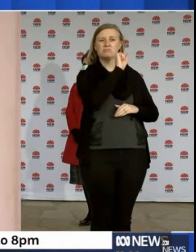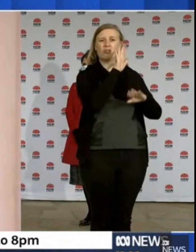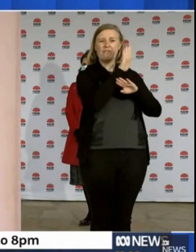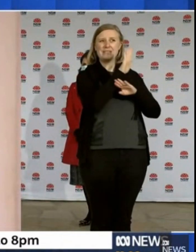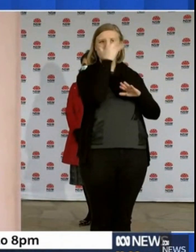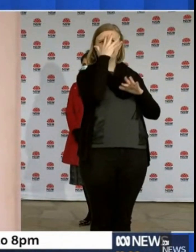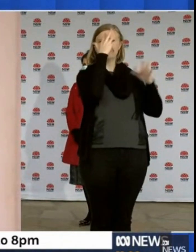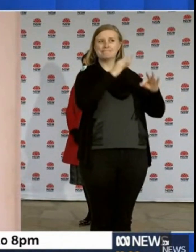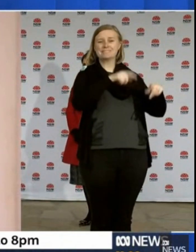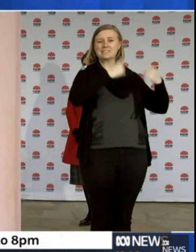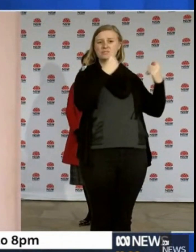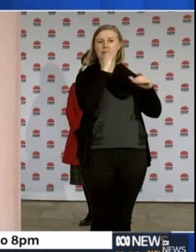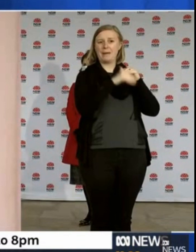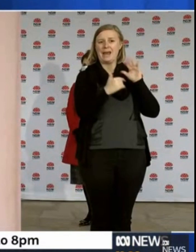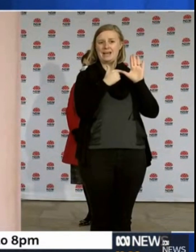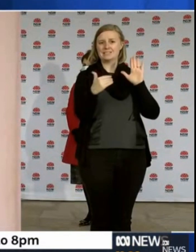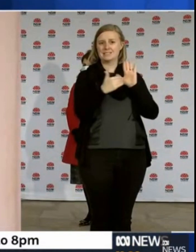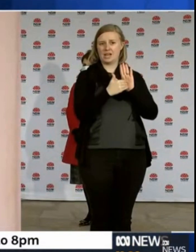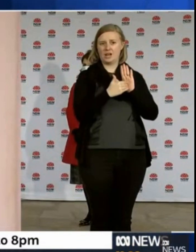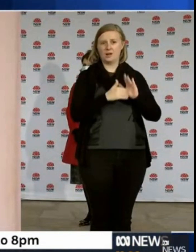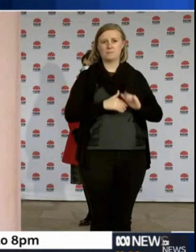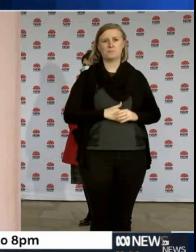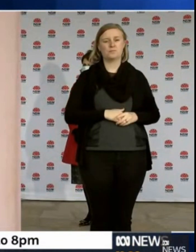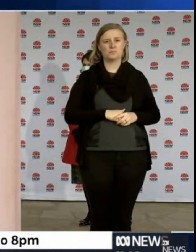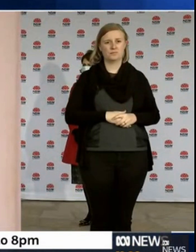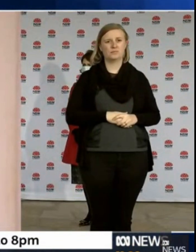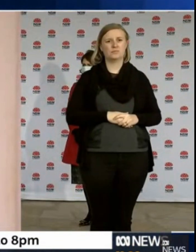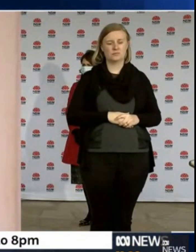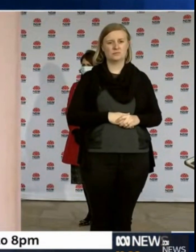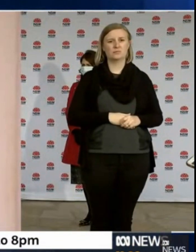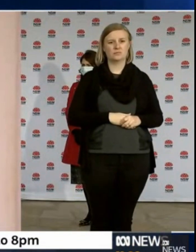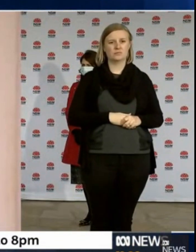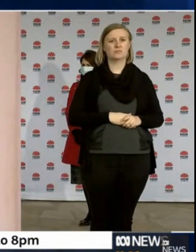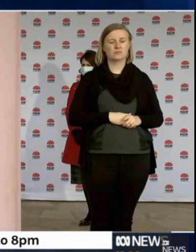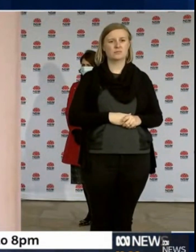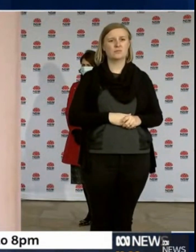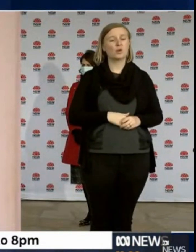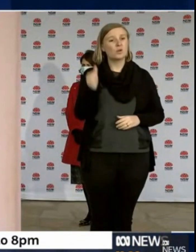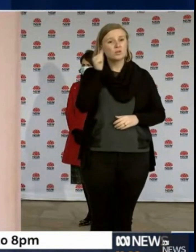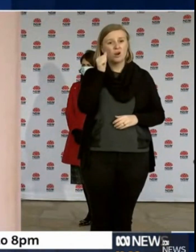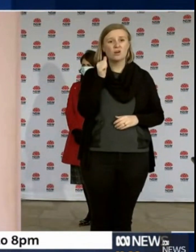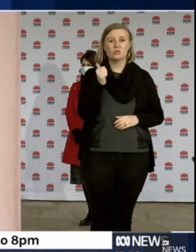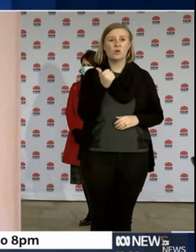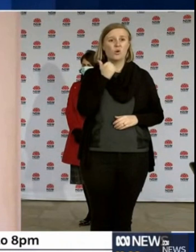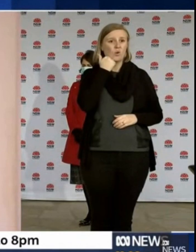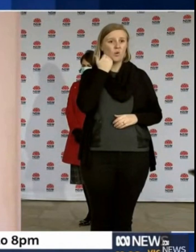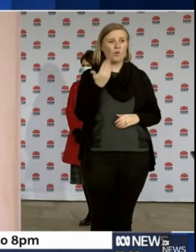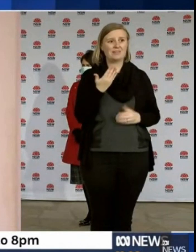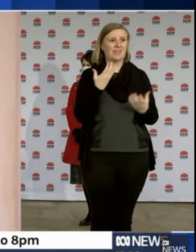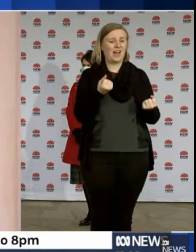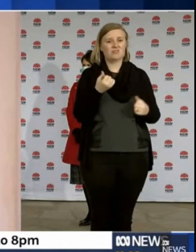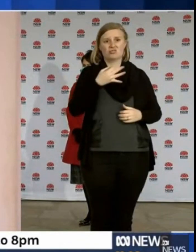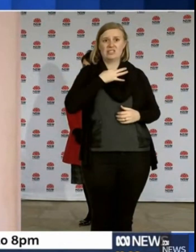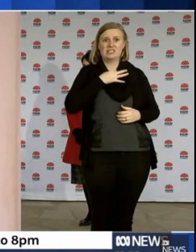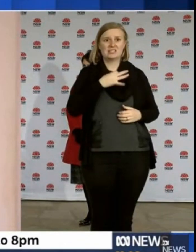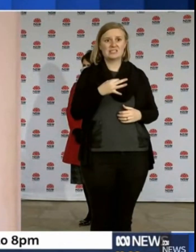is, whilst we are aiming for community transmission and we've achieved it, that there are always going to be threats and